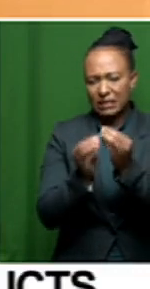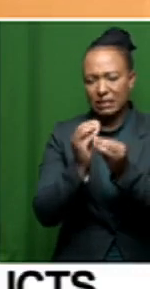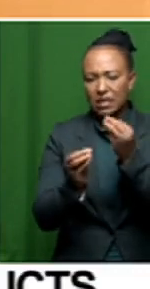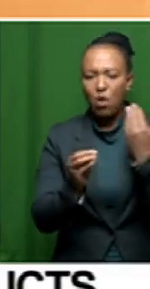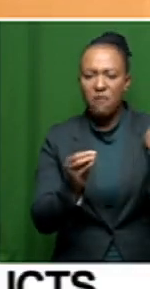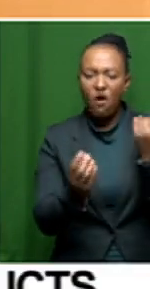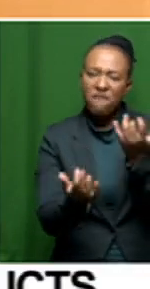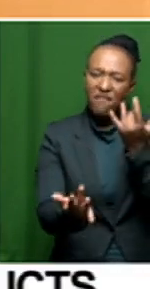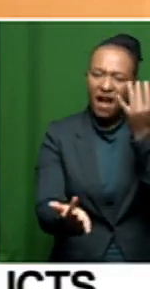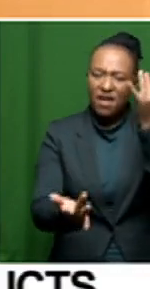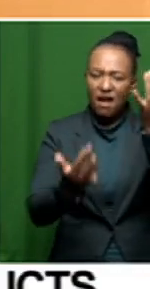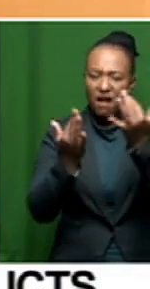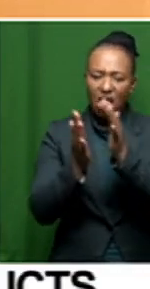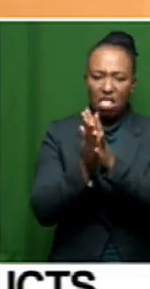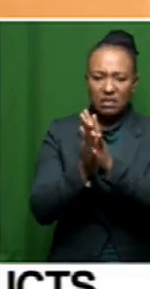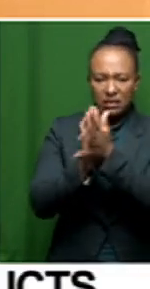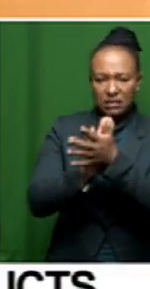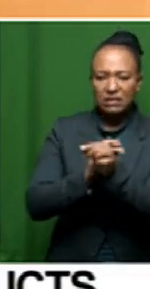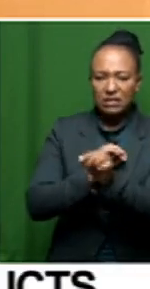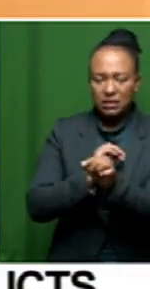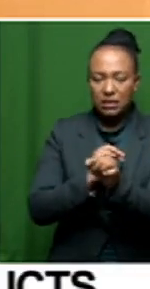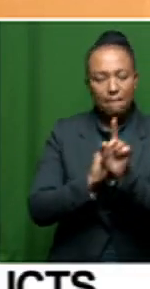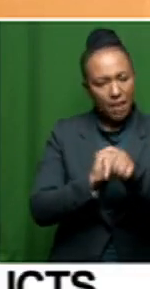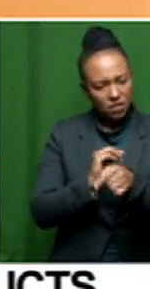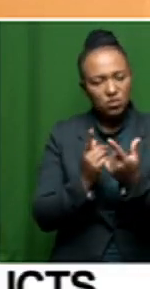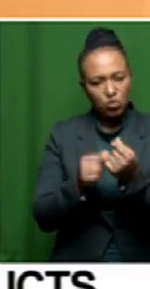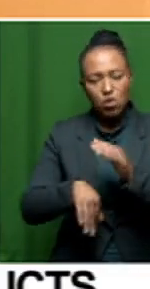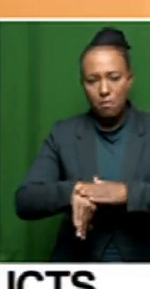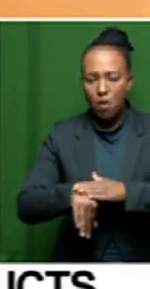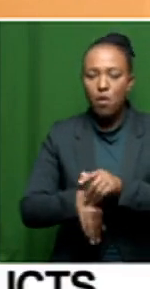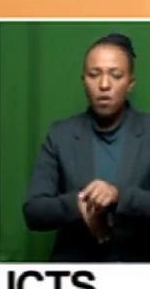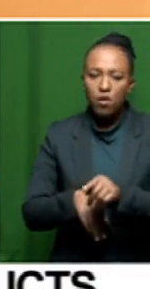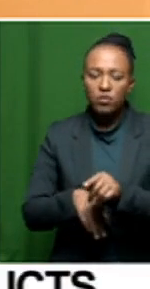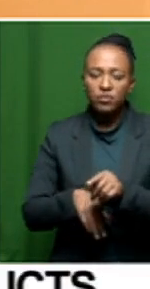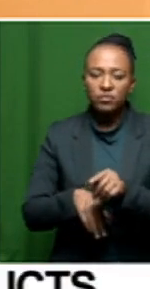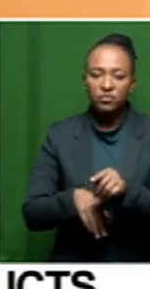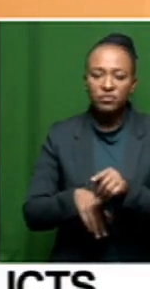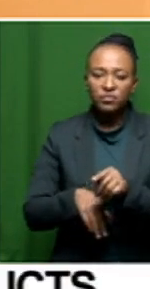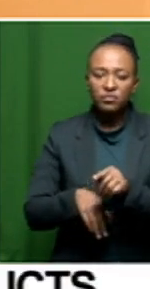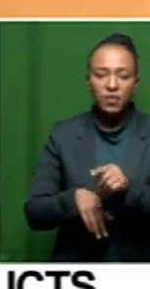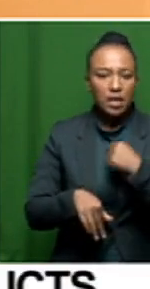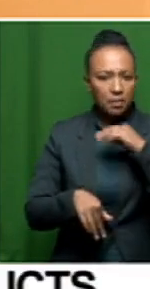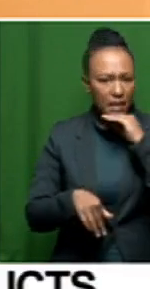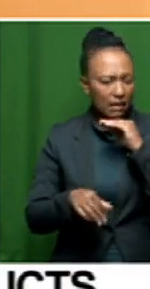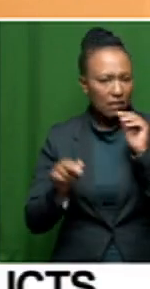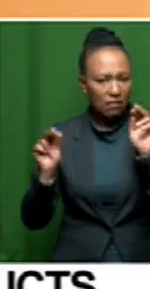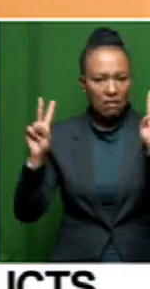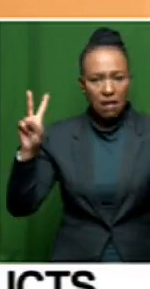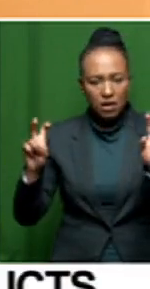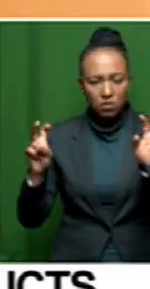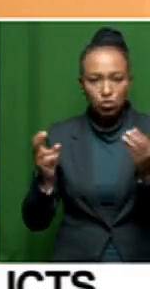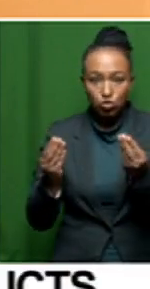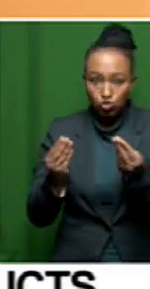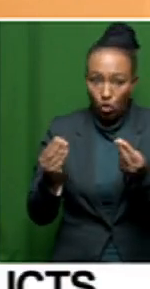happened at Charlotte Maxeke. Is not an issue that you can say it can